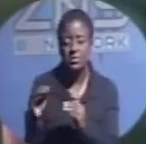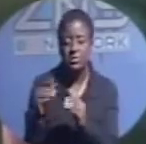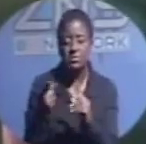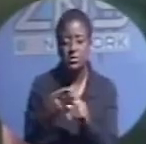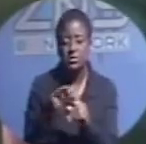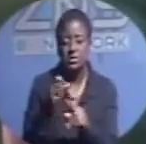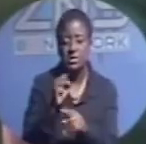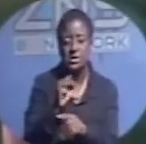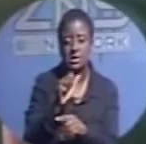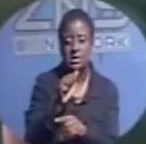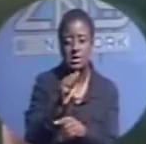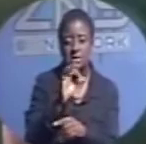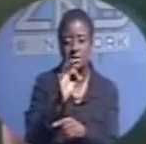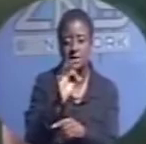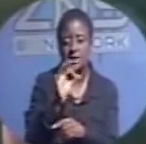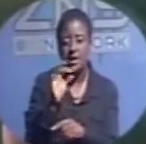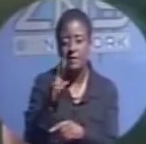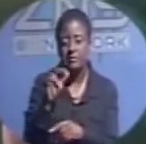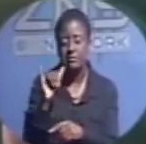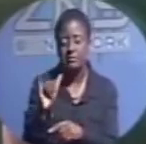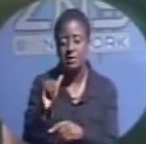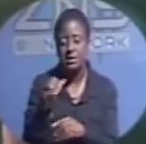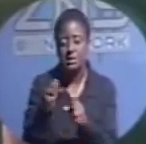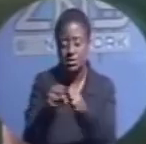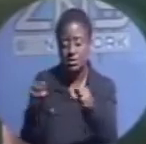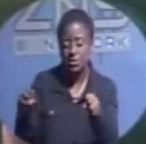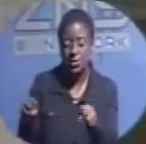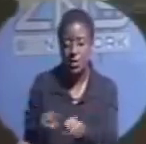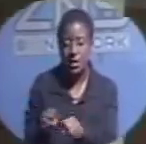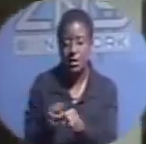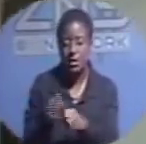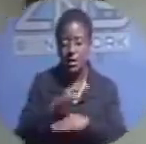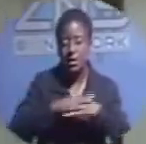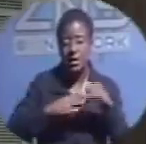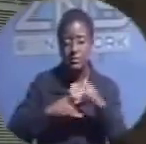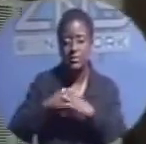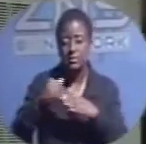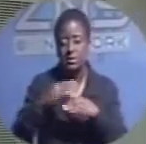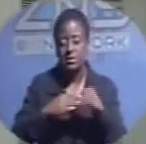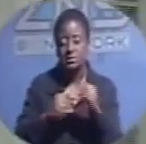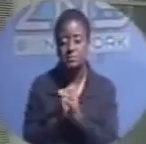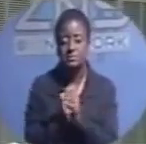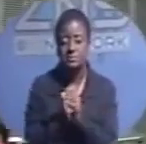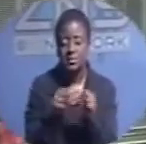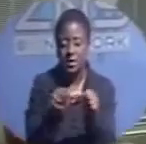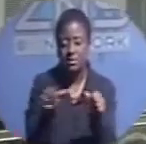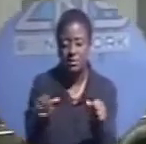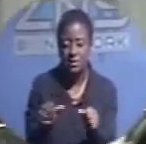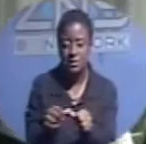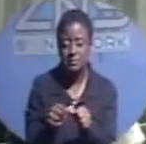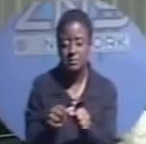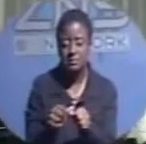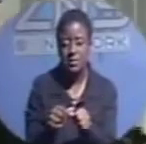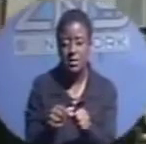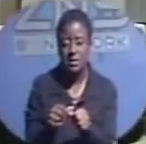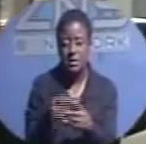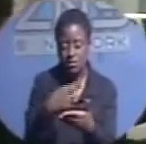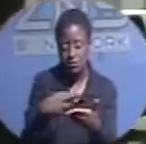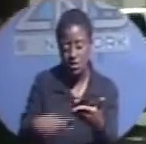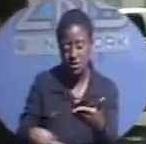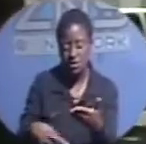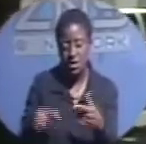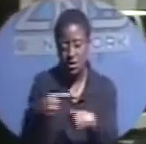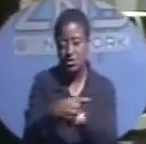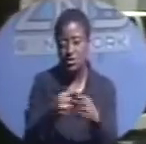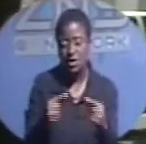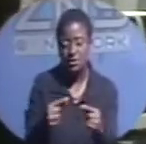Safari Square. Very comfortable, very functional area. Meantime, the Registrar General's Department plays a pivotal role